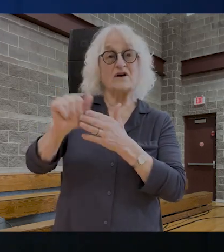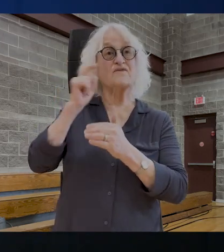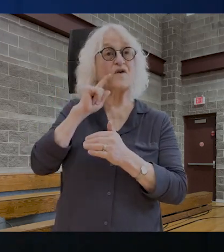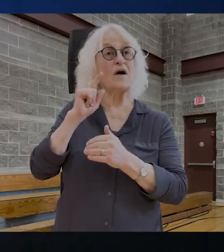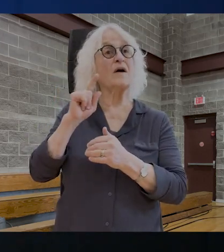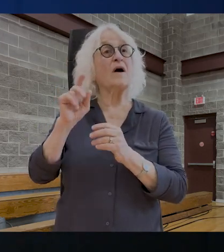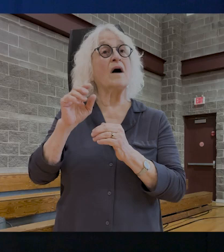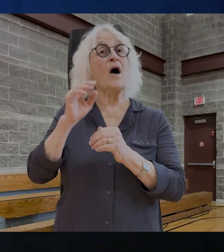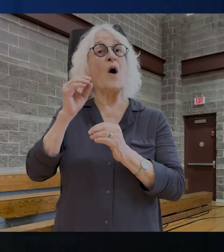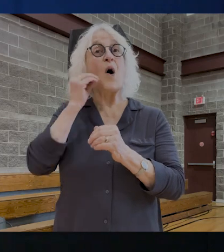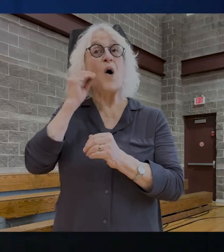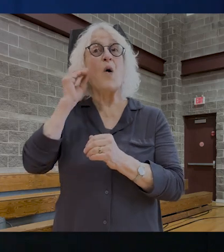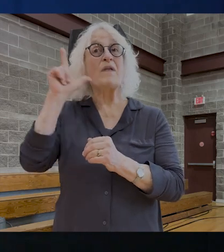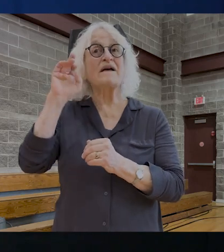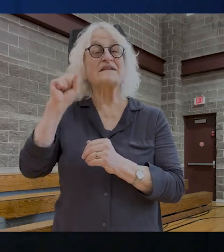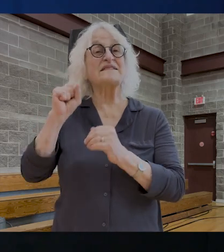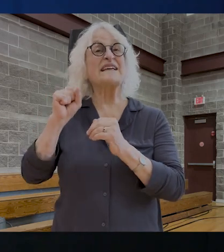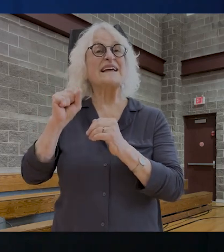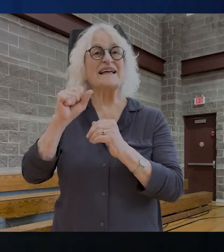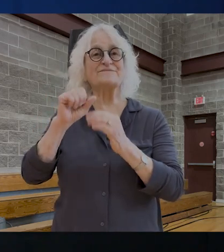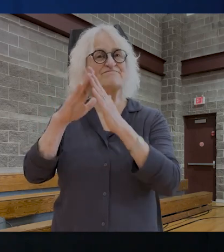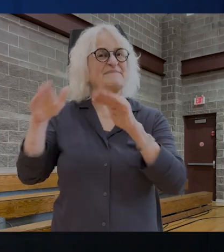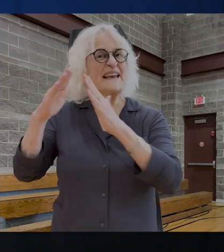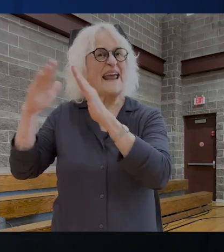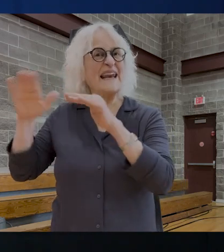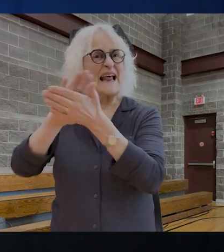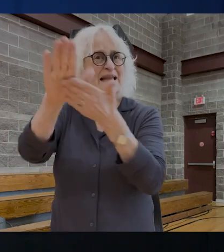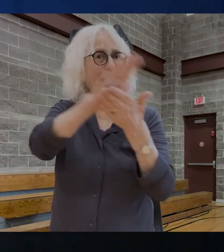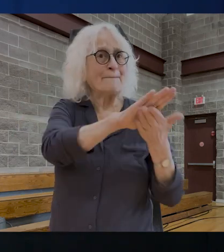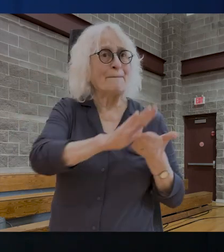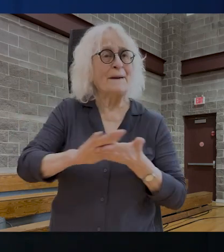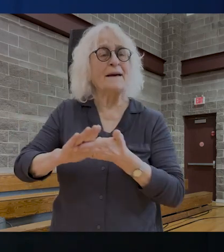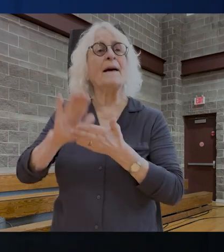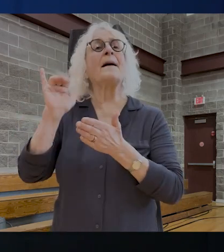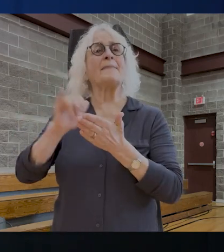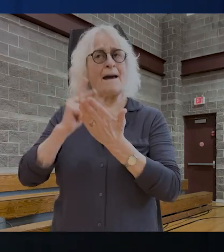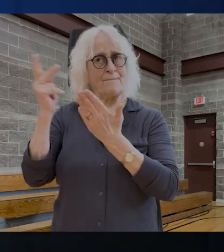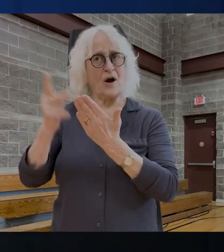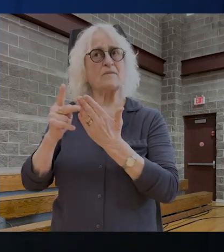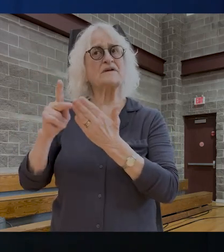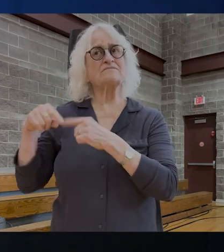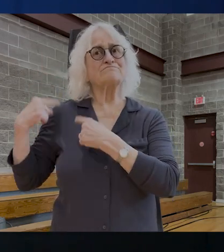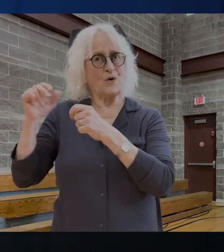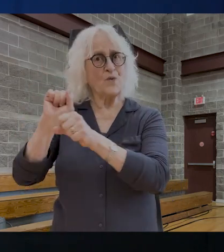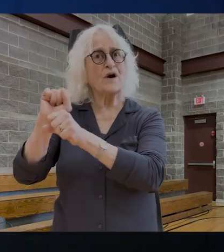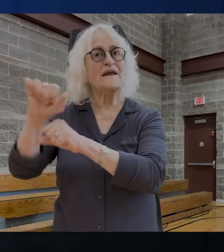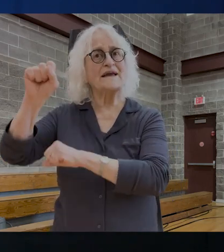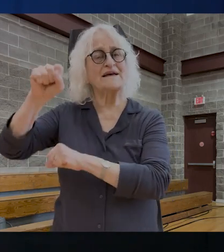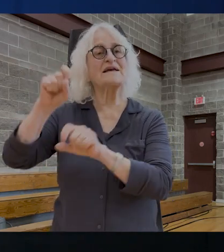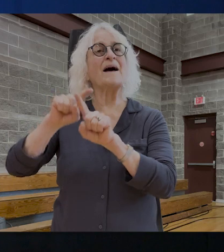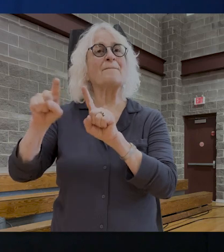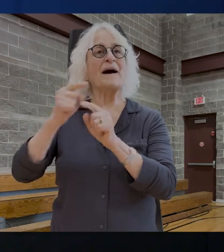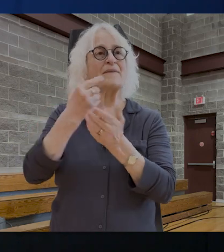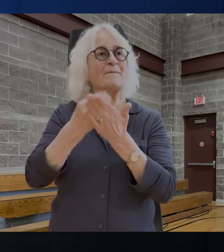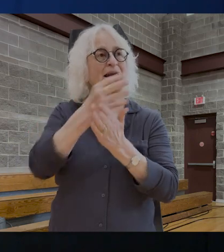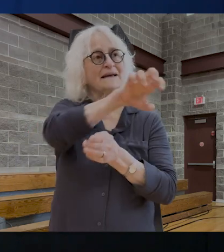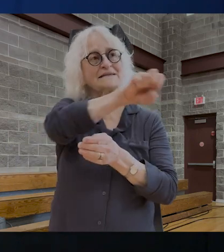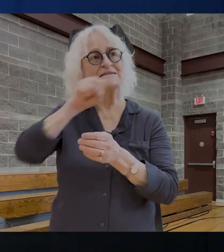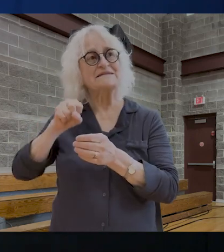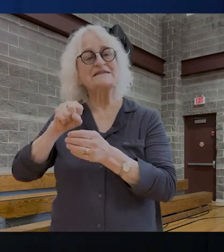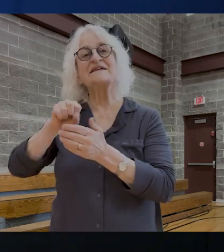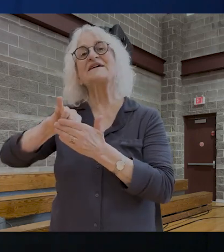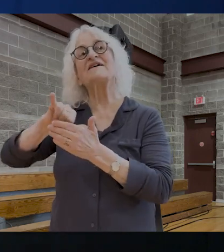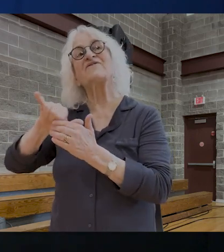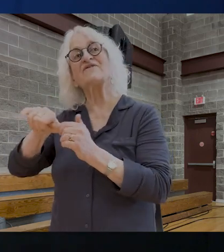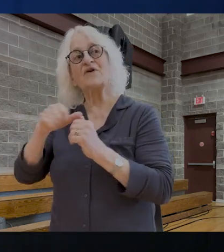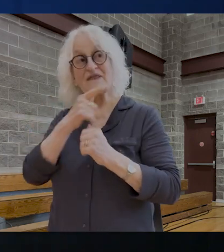homeless encampment cleanup. And those, while that program has been operating, it's been taking from critical operations supporting